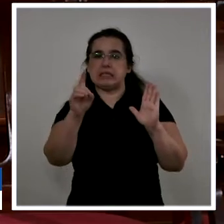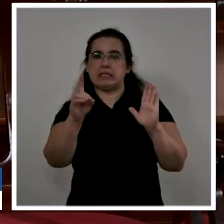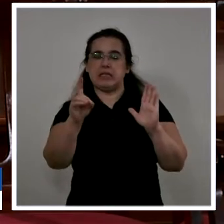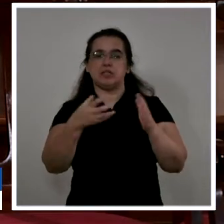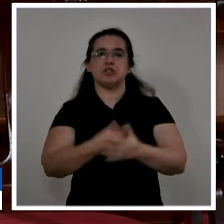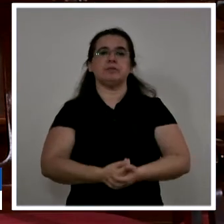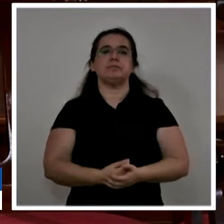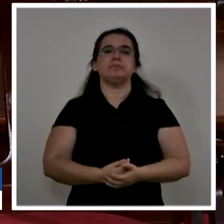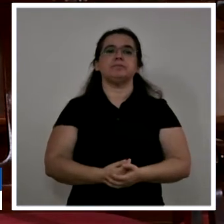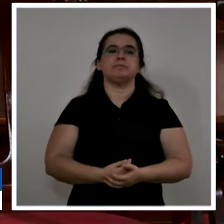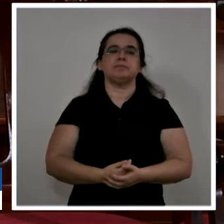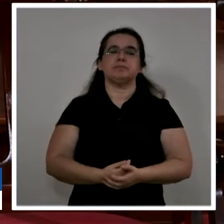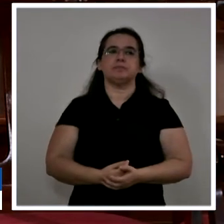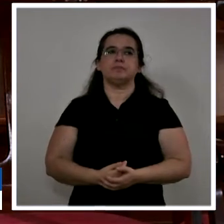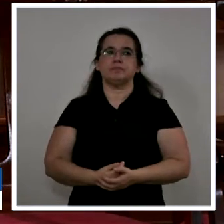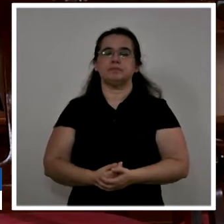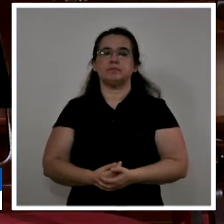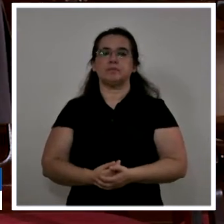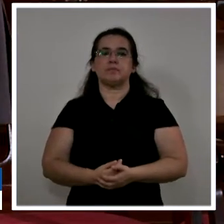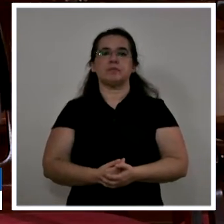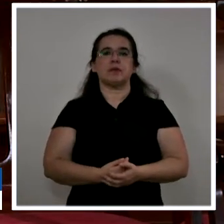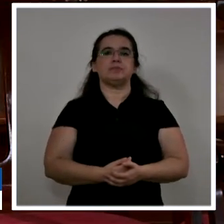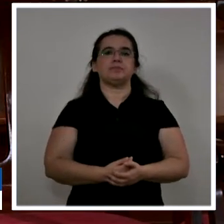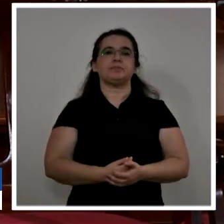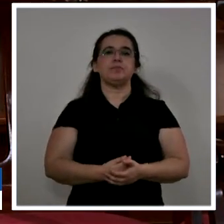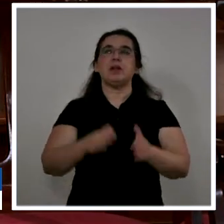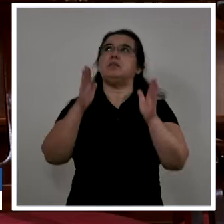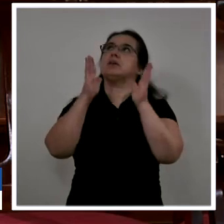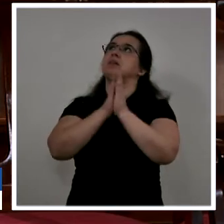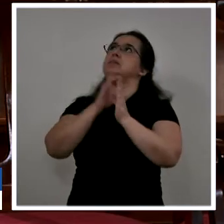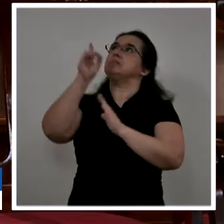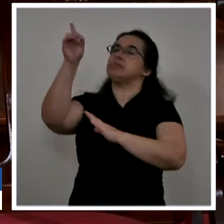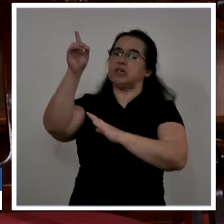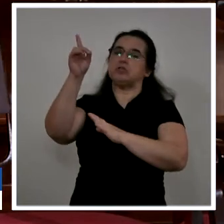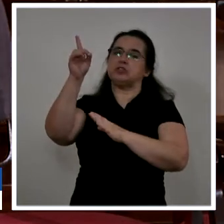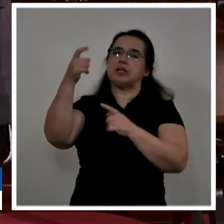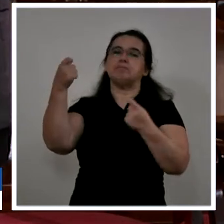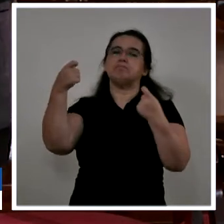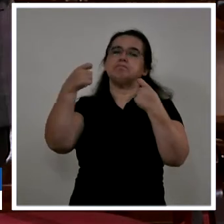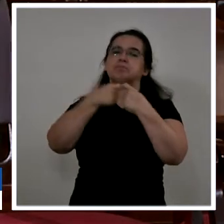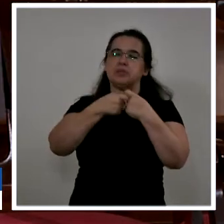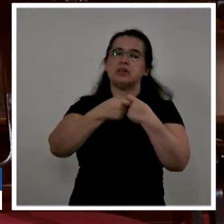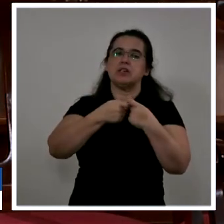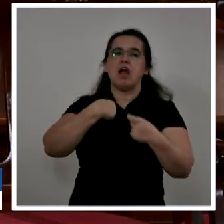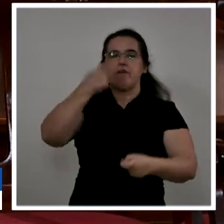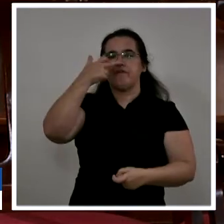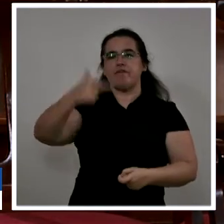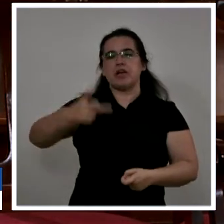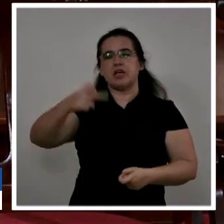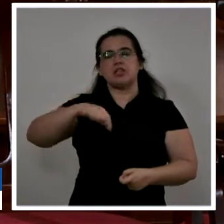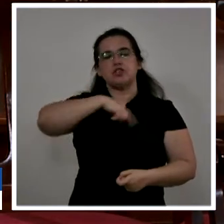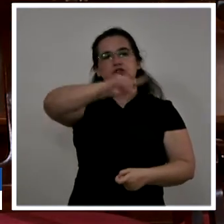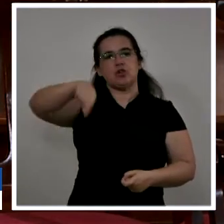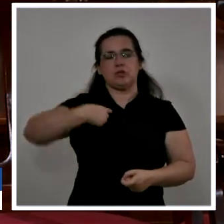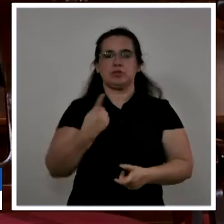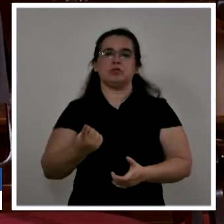he sympathizes with our weaknesses. Diz que ele simpatiza ou tem empatia com as nossas fraquezas. And I want us to